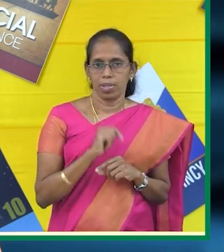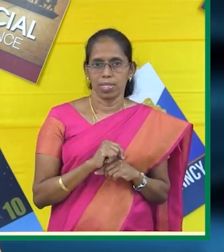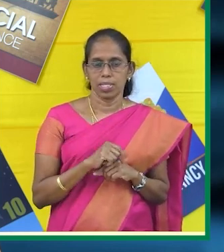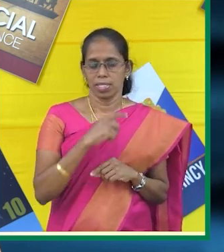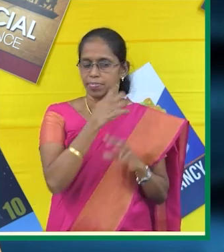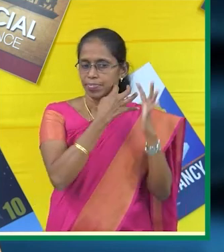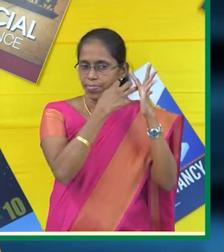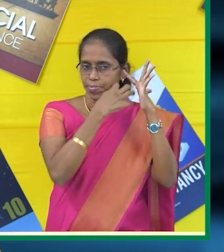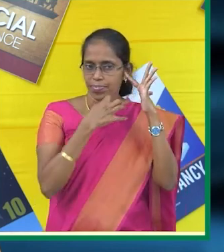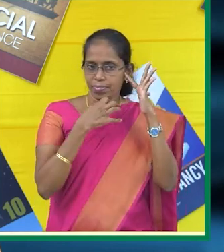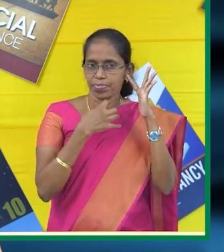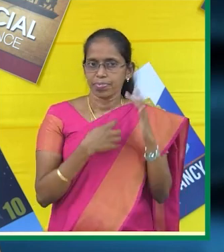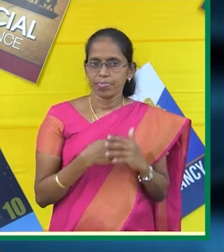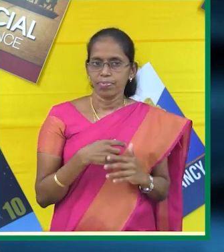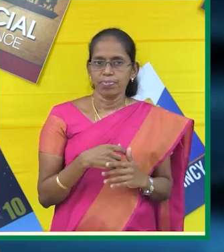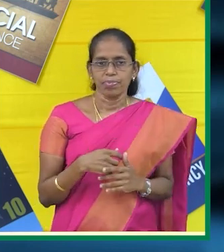shaved, bathed,